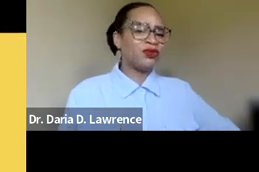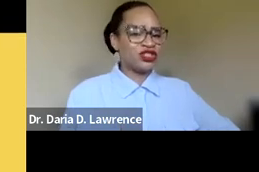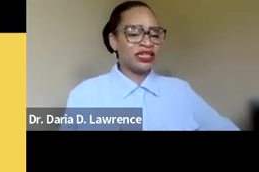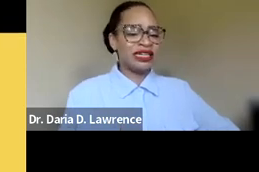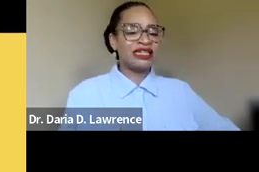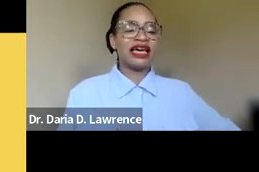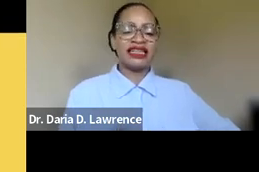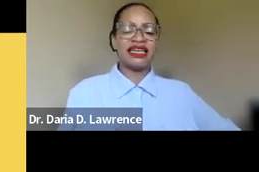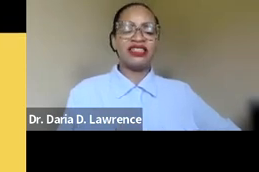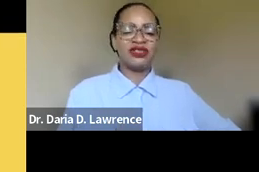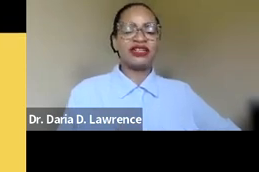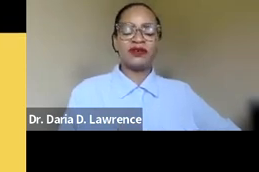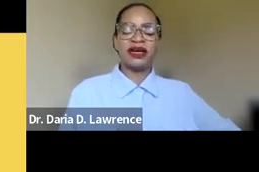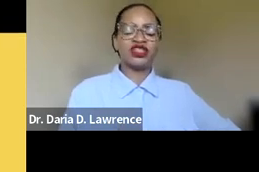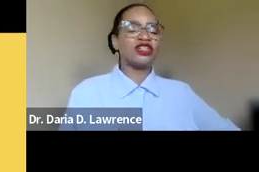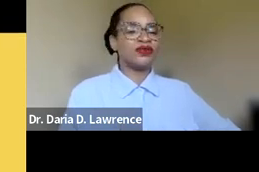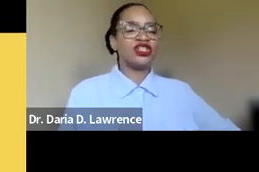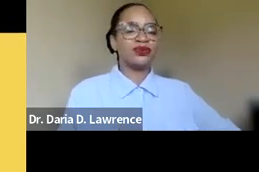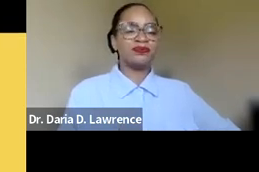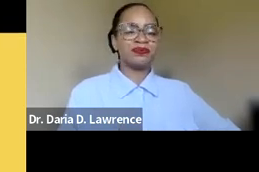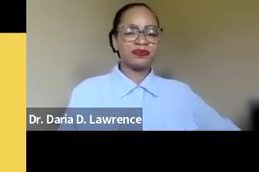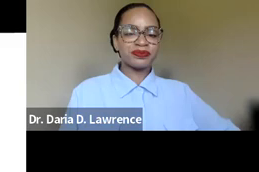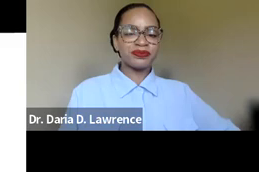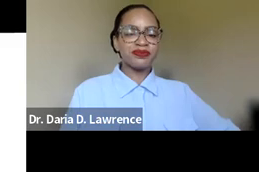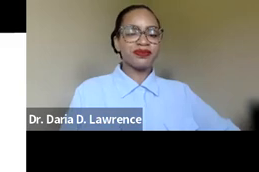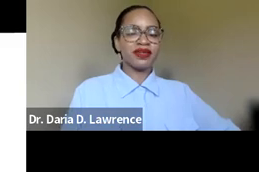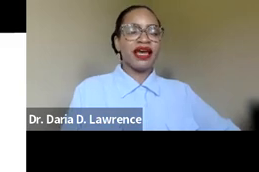give you what you needed, and then use a different measure if you need to.